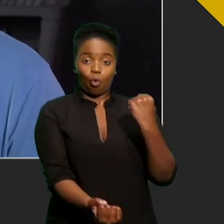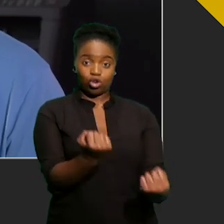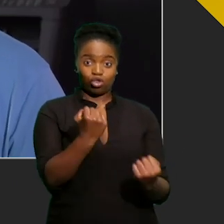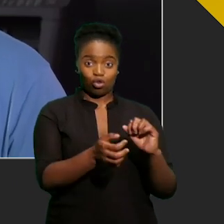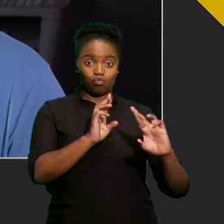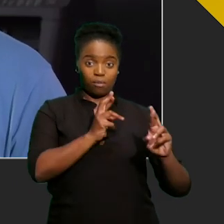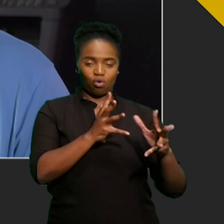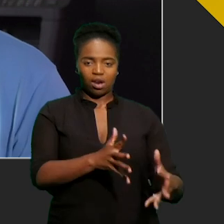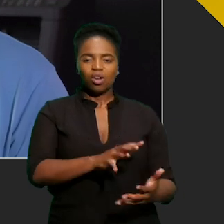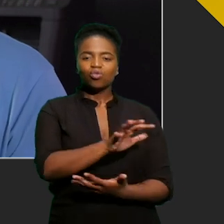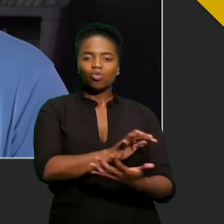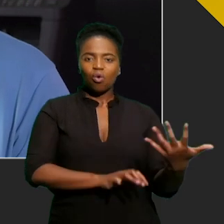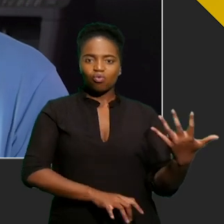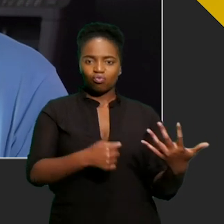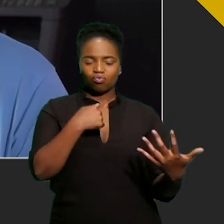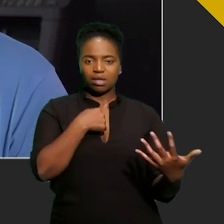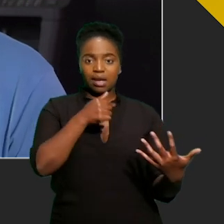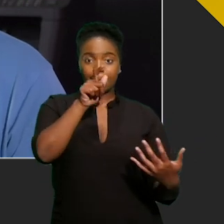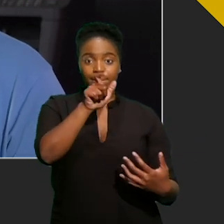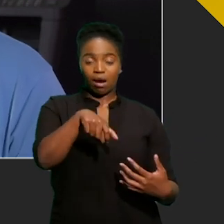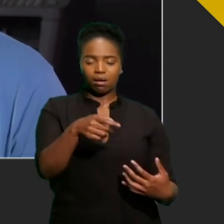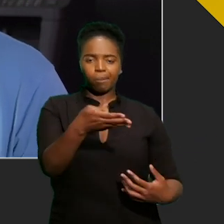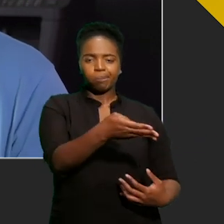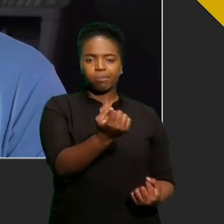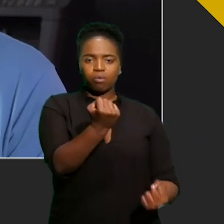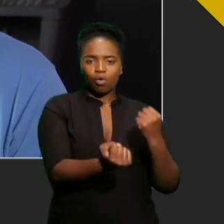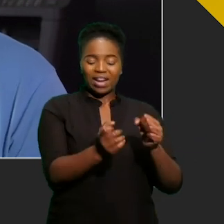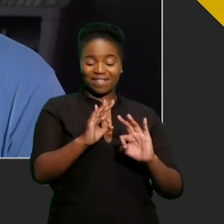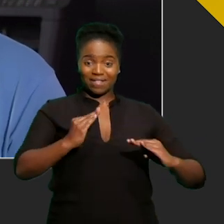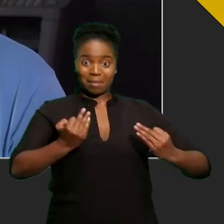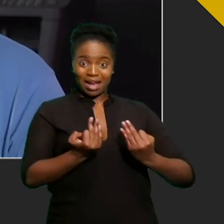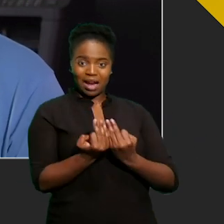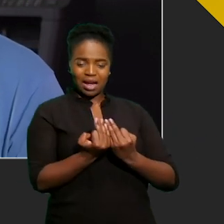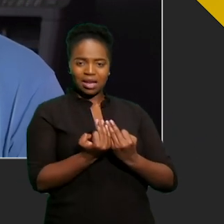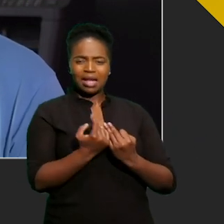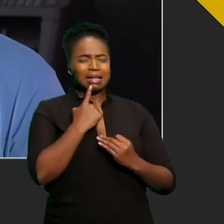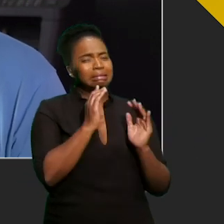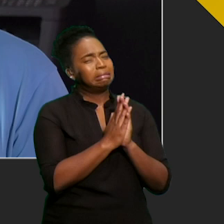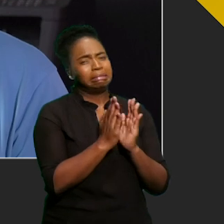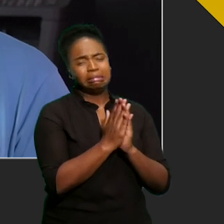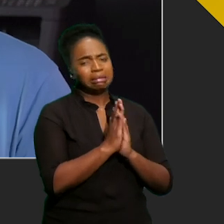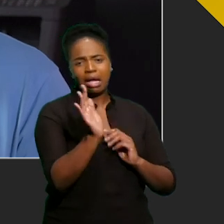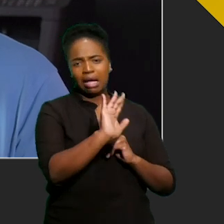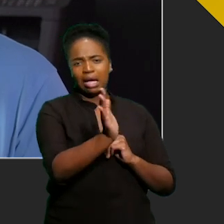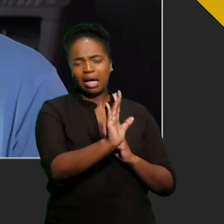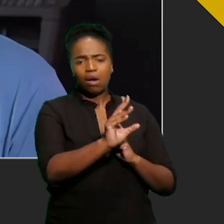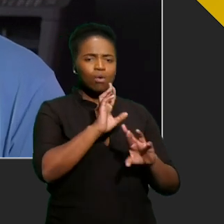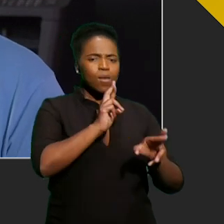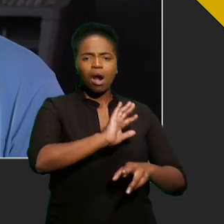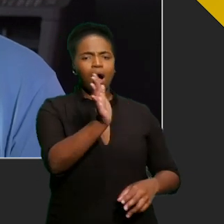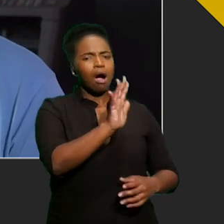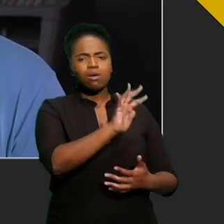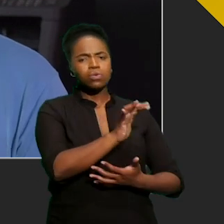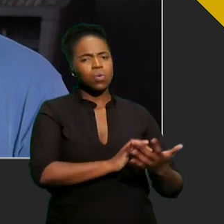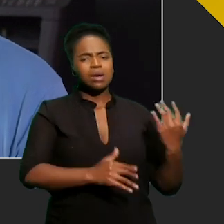Sathola in a story as a breaker, a person was going to appear in court, and the family of that person, but please, Ninga report the